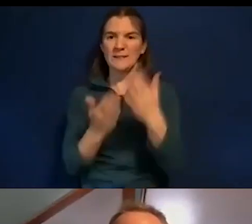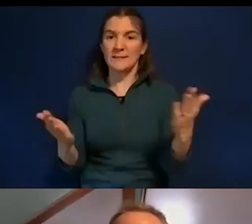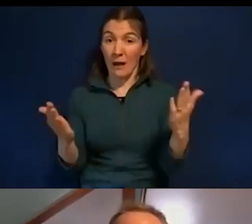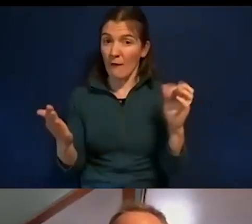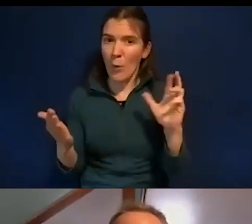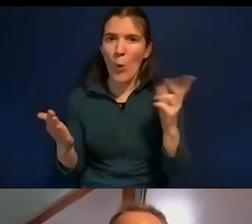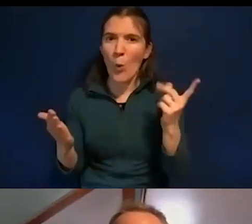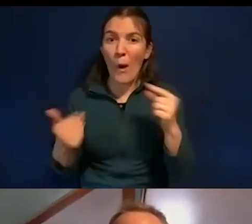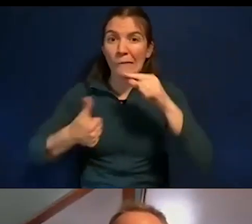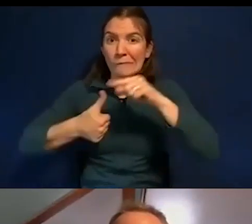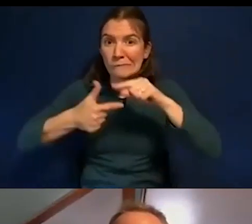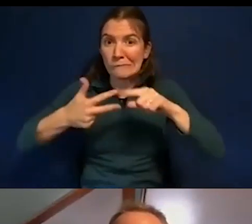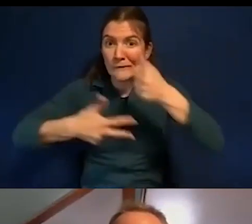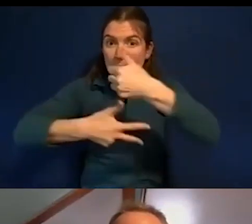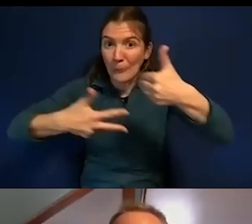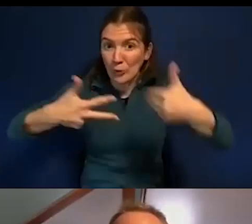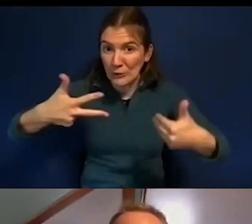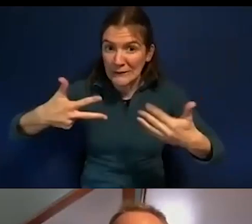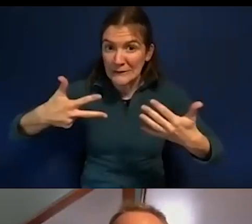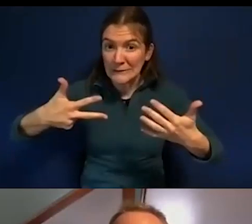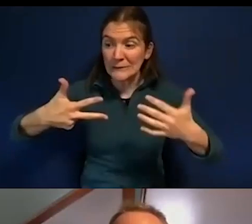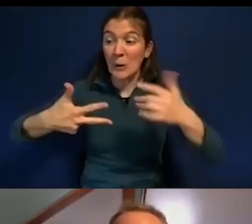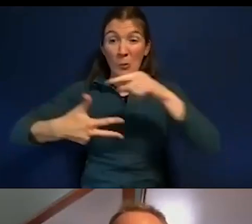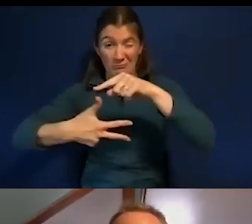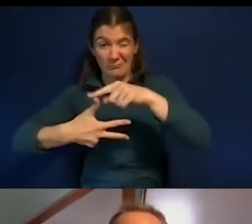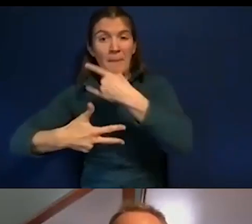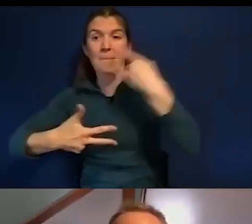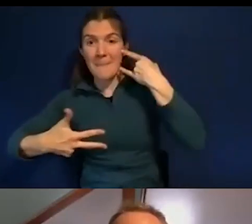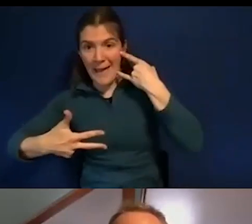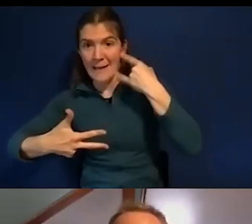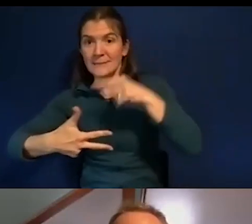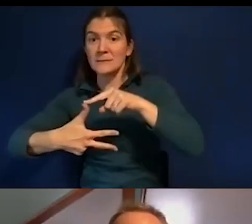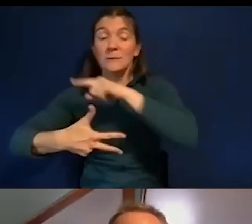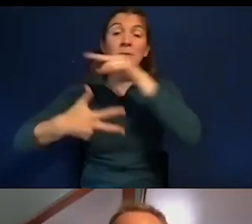separate agenda items. But I'd like to just briefly discuss